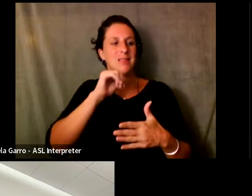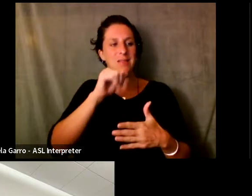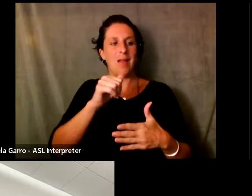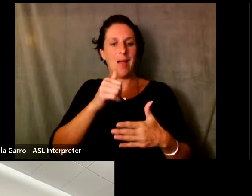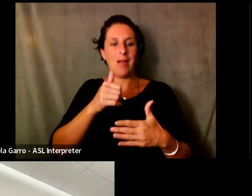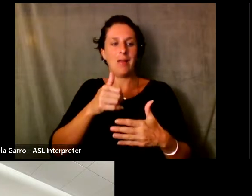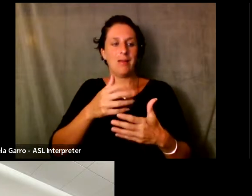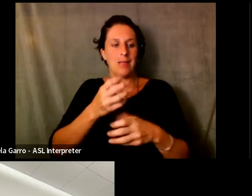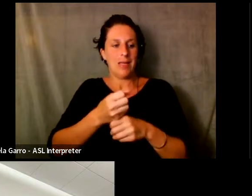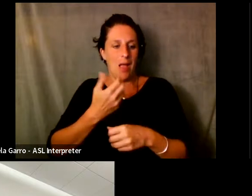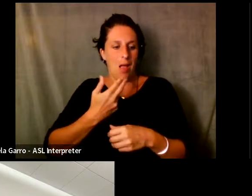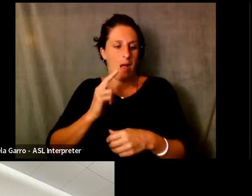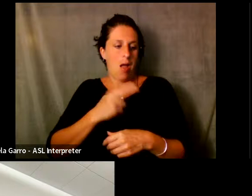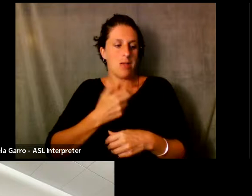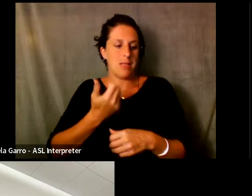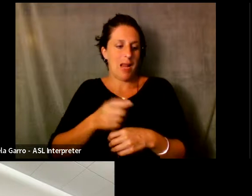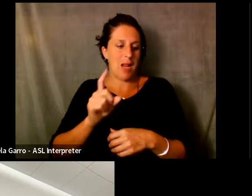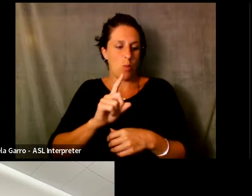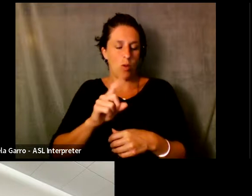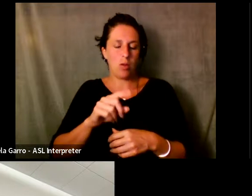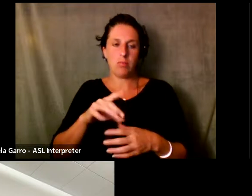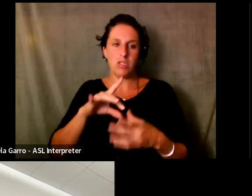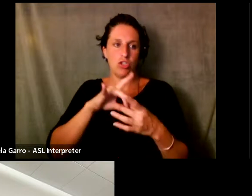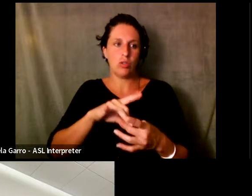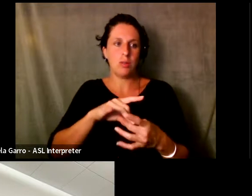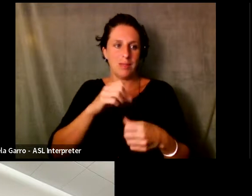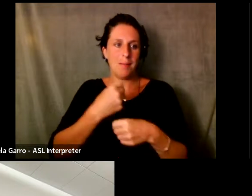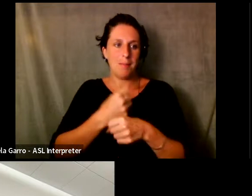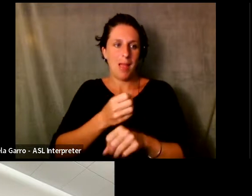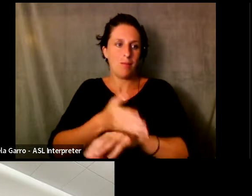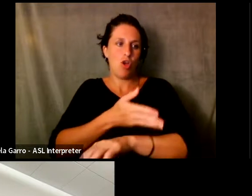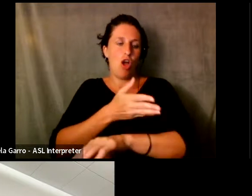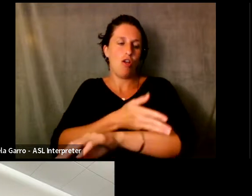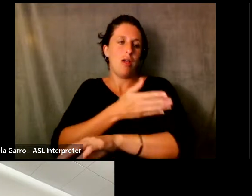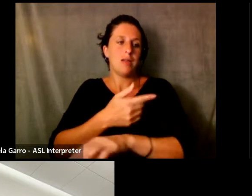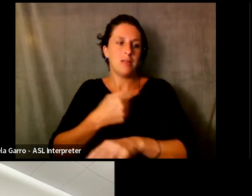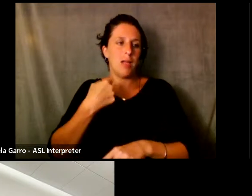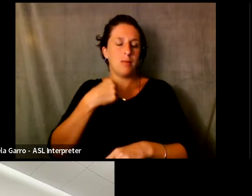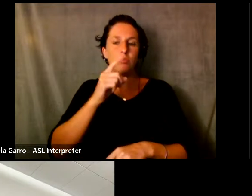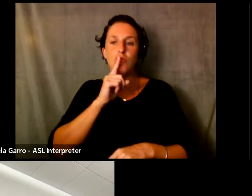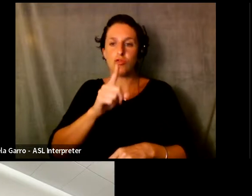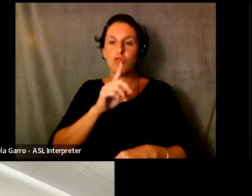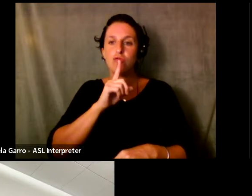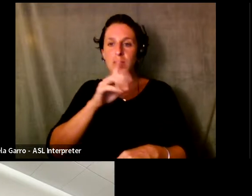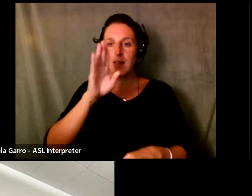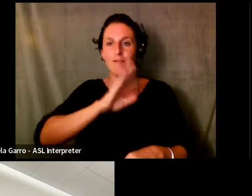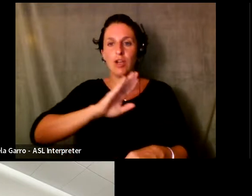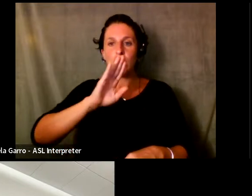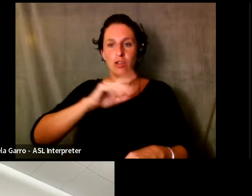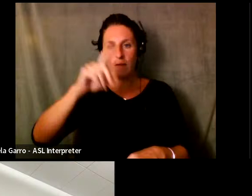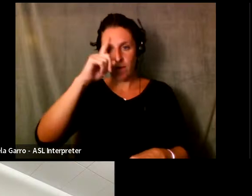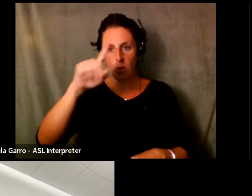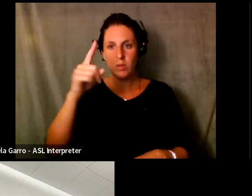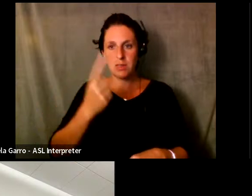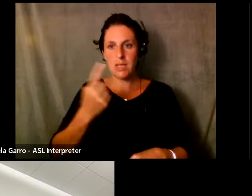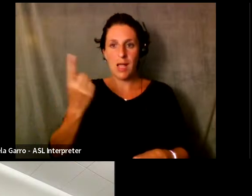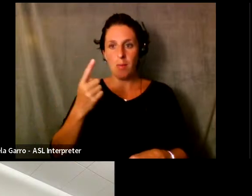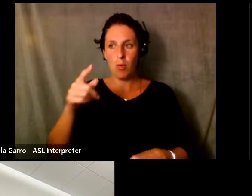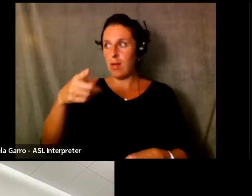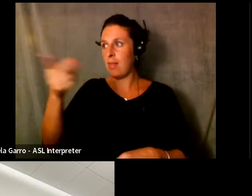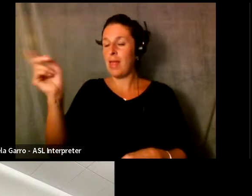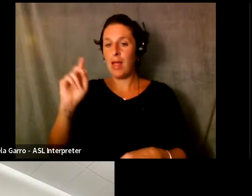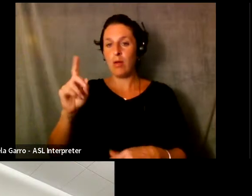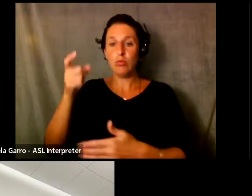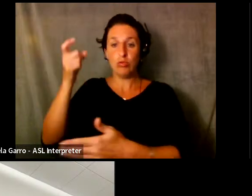anywhere. I mean, in terms of making progress, and I'm sure it would be very frustrating for somebody out there who's being charged with something